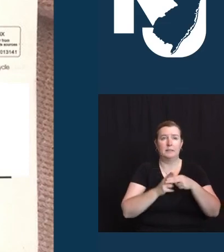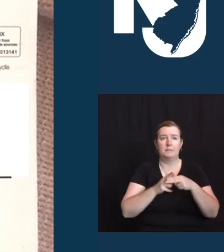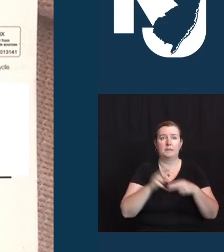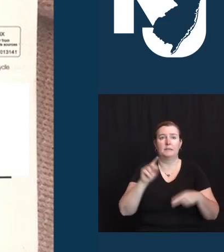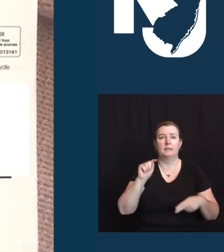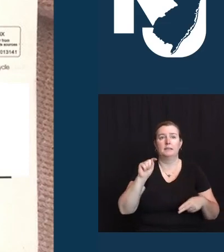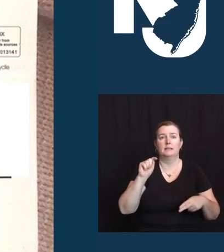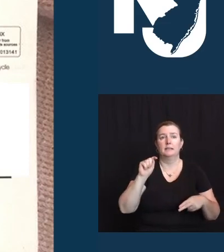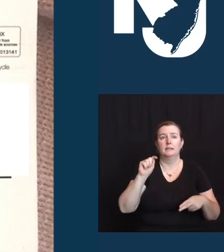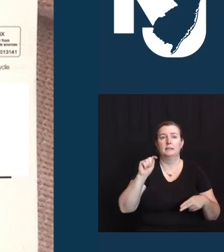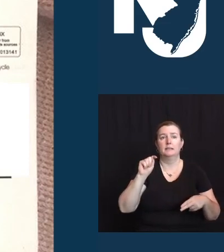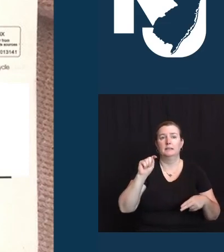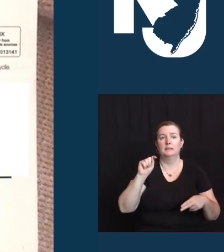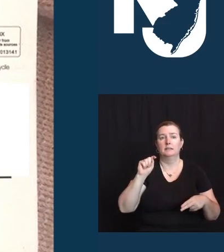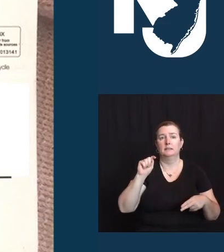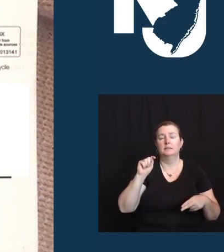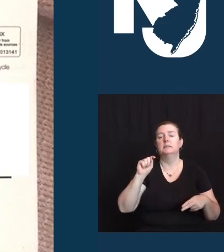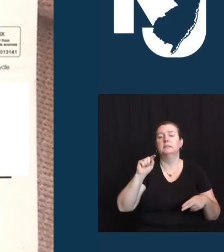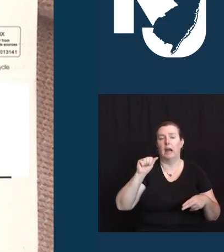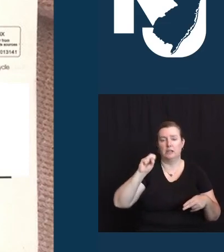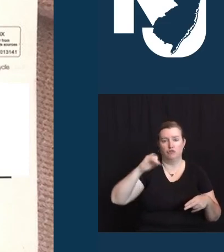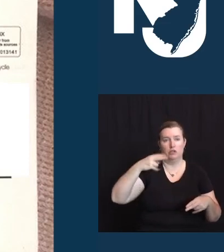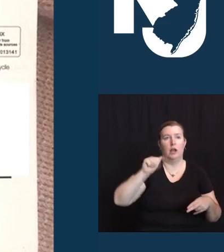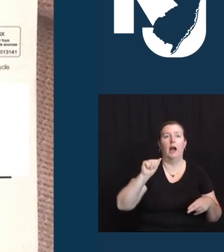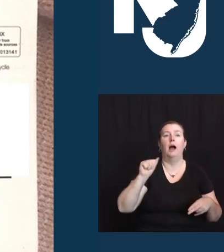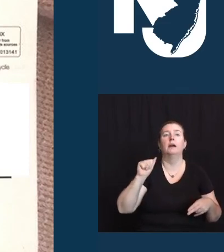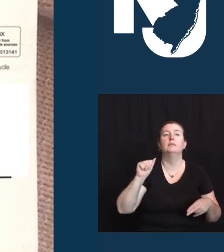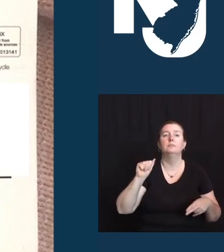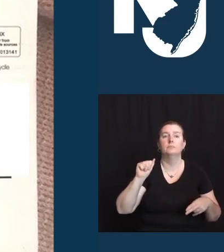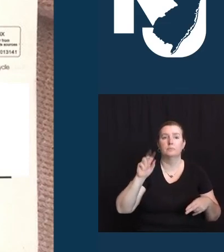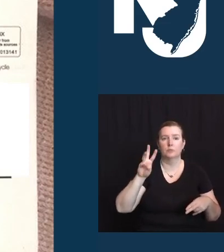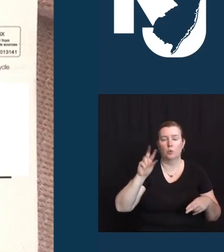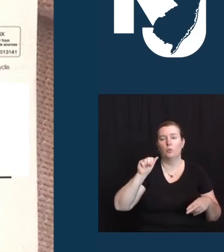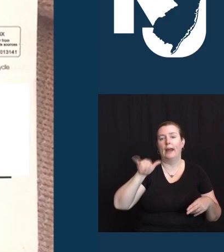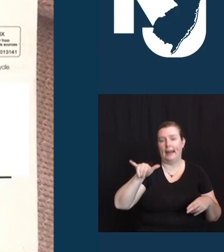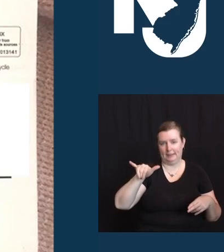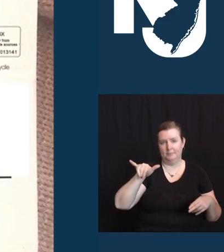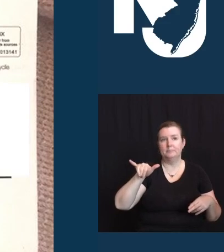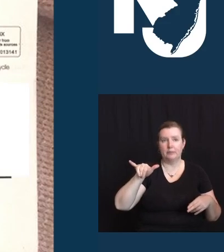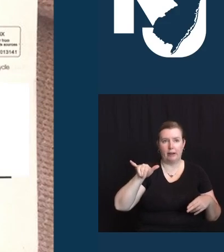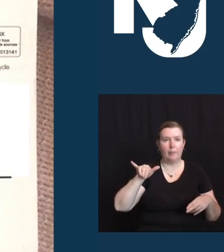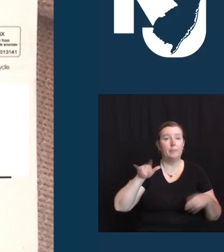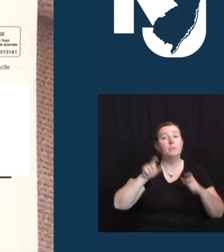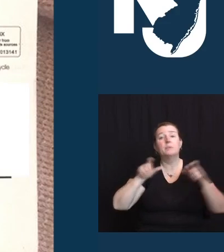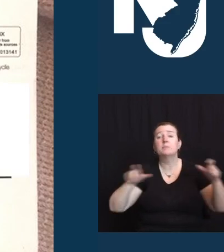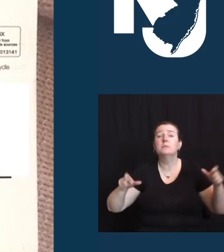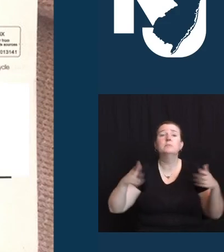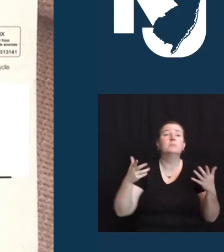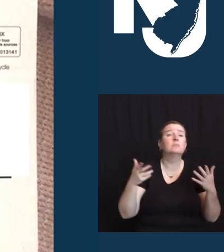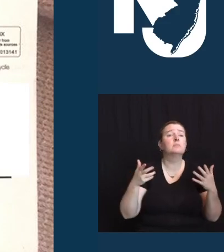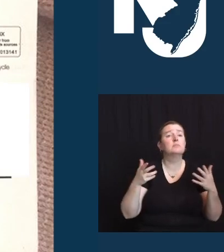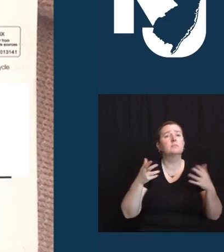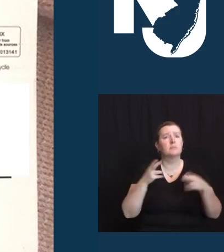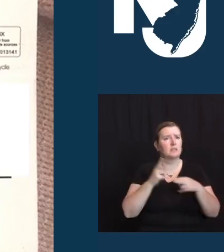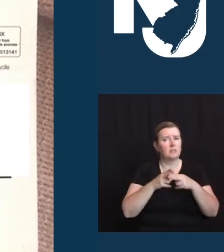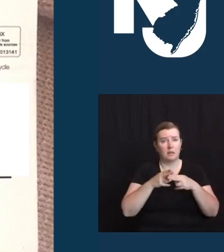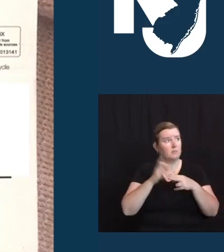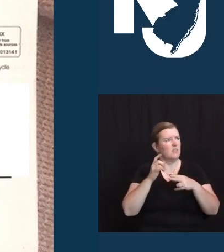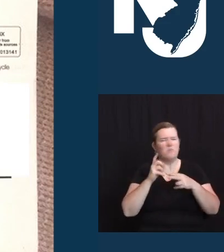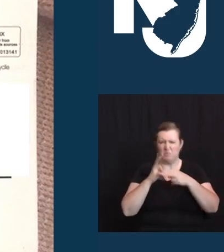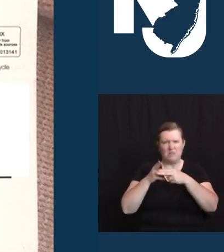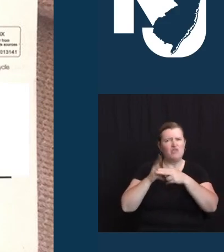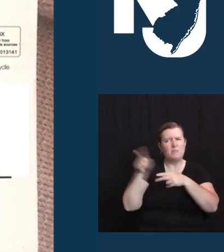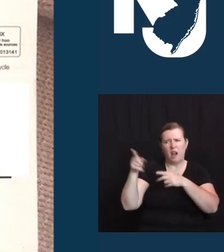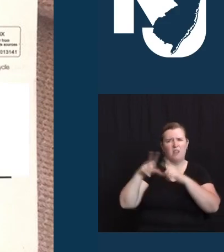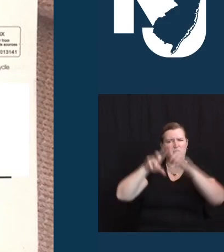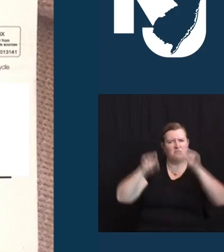noted, most New Jerseyans have received a copy of this mailer from the United States Postal Service in their mailboxes. But to